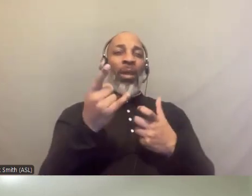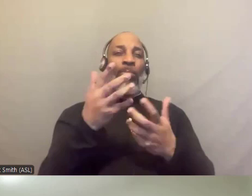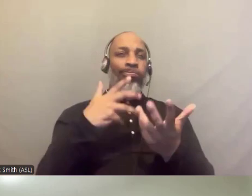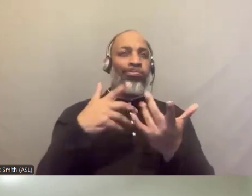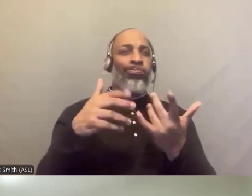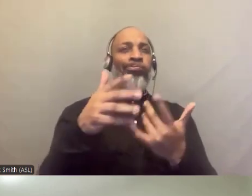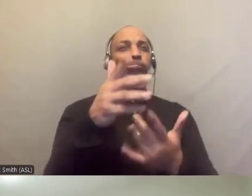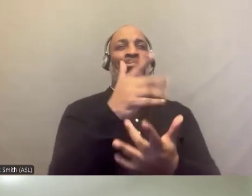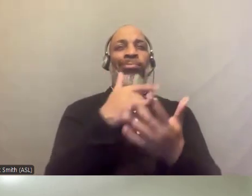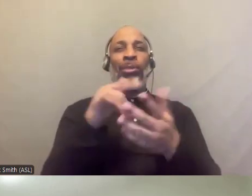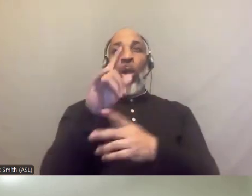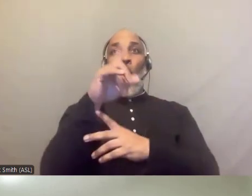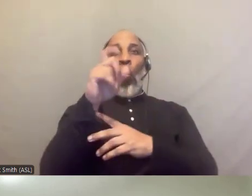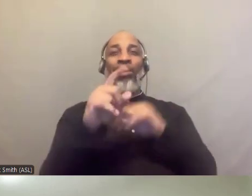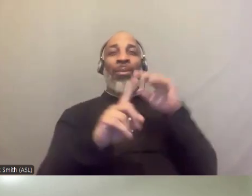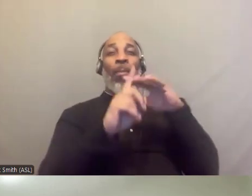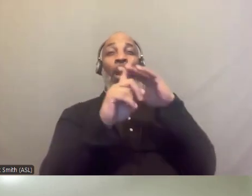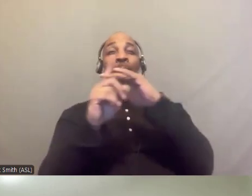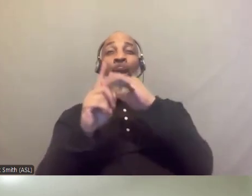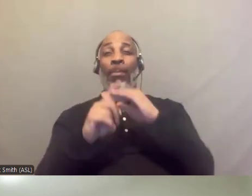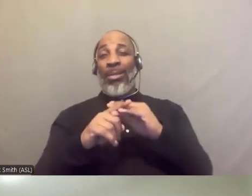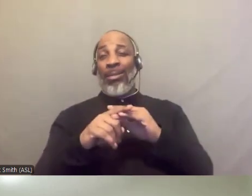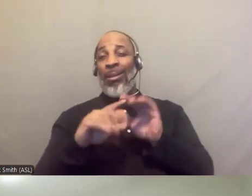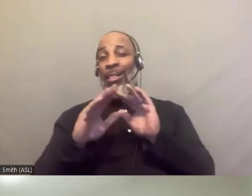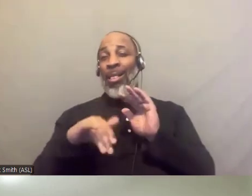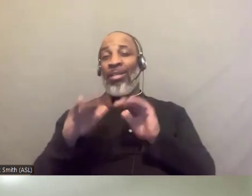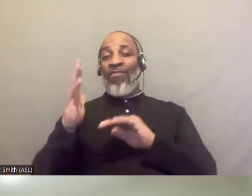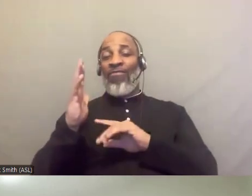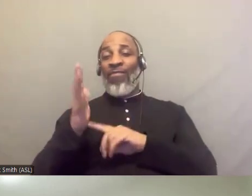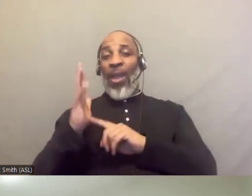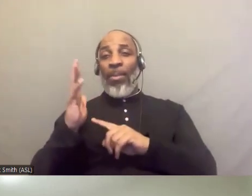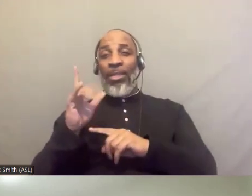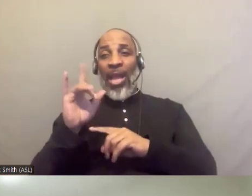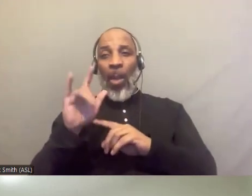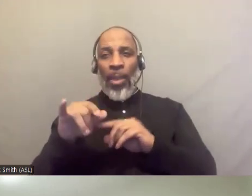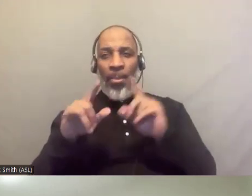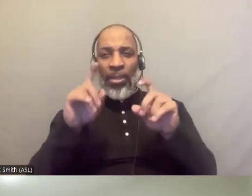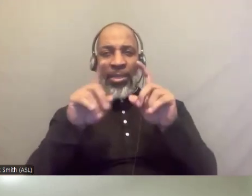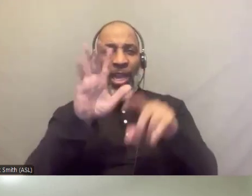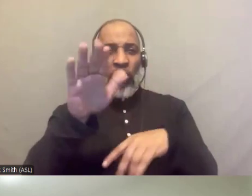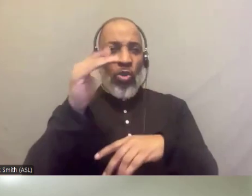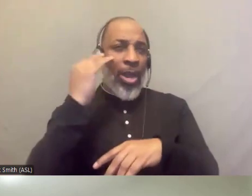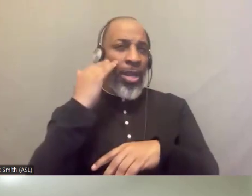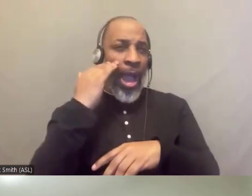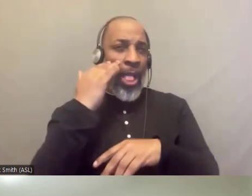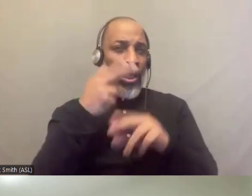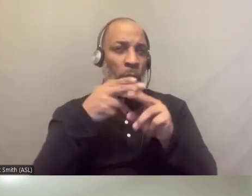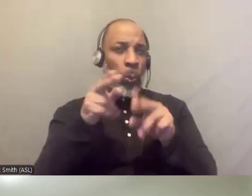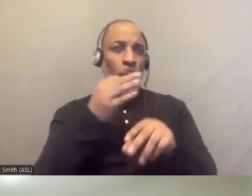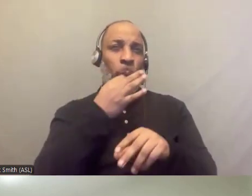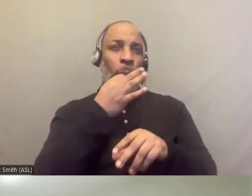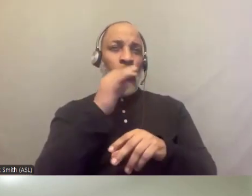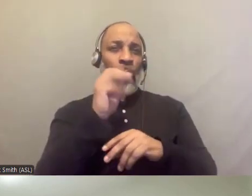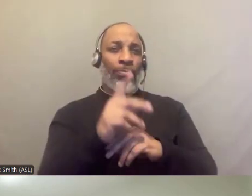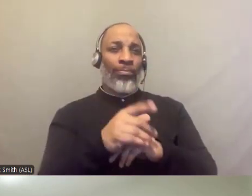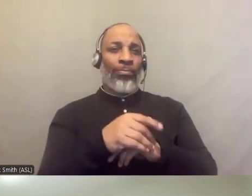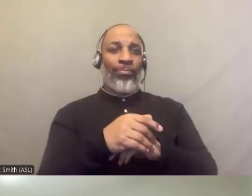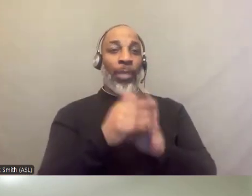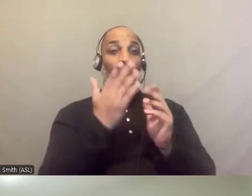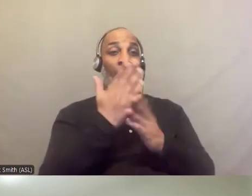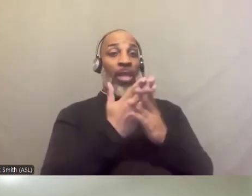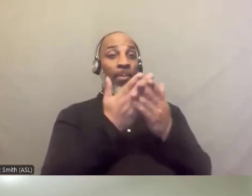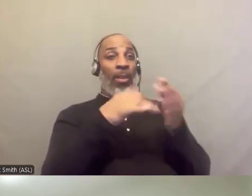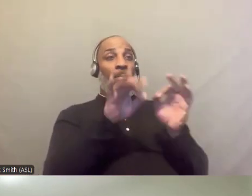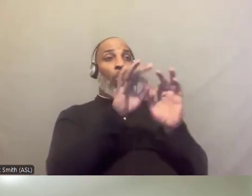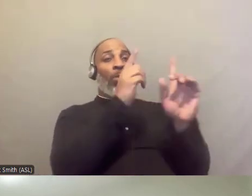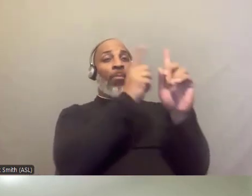questions coming up in about probably less than 5 minutes. So we'll be able to test our knowledge momentarily. So some of the important points to keep